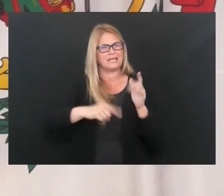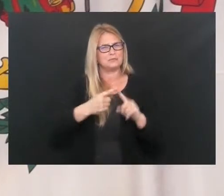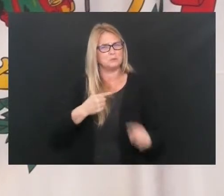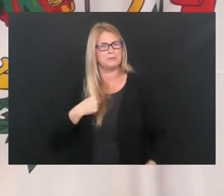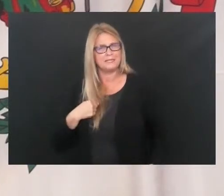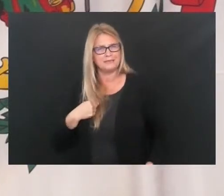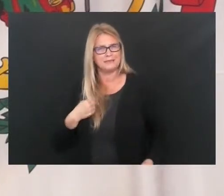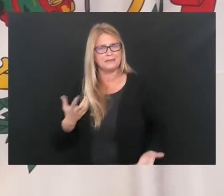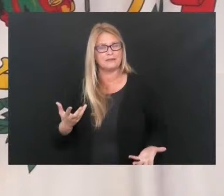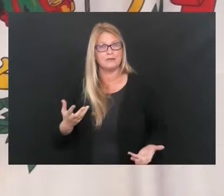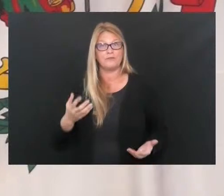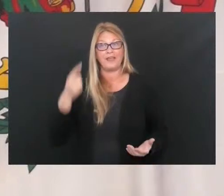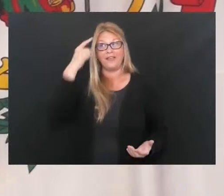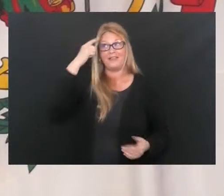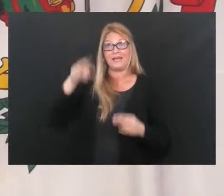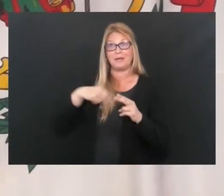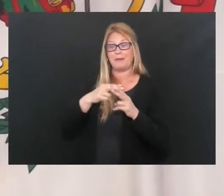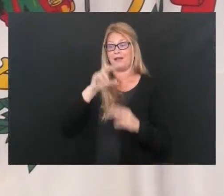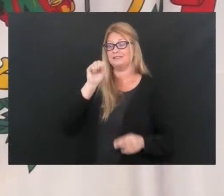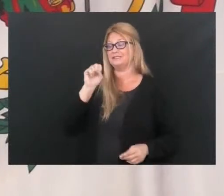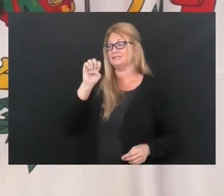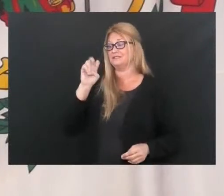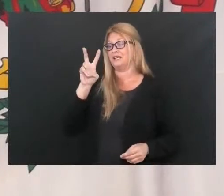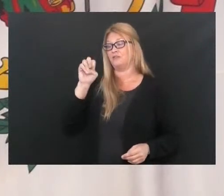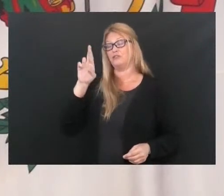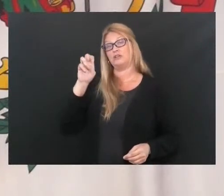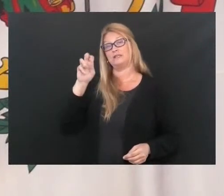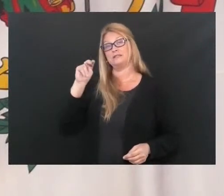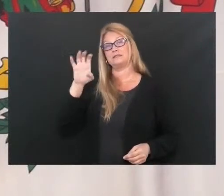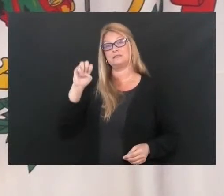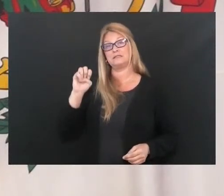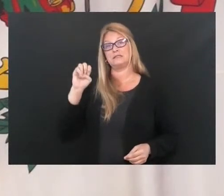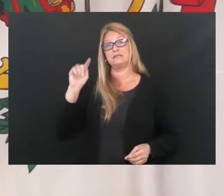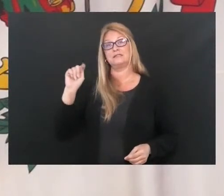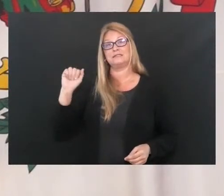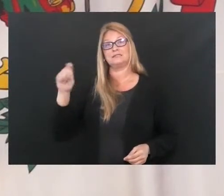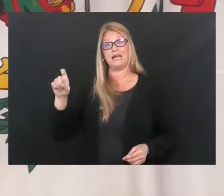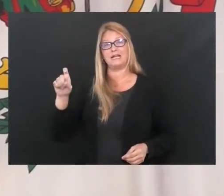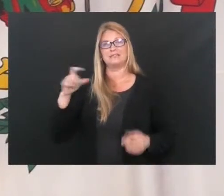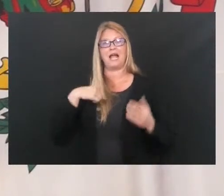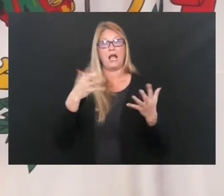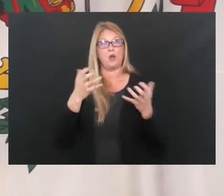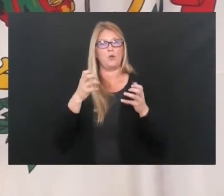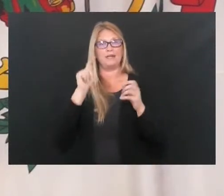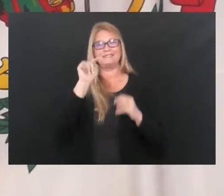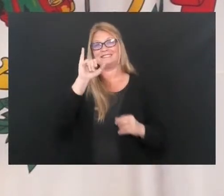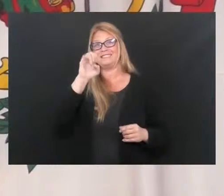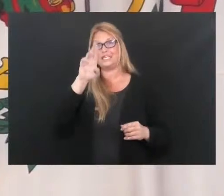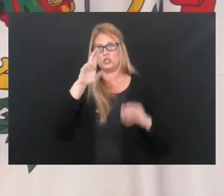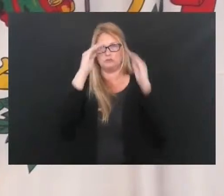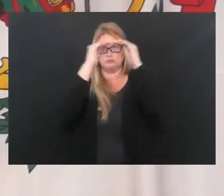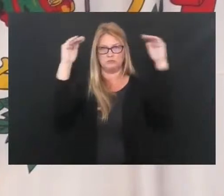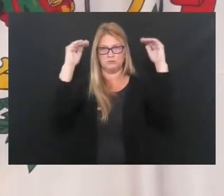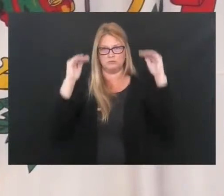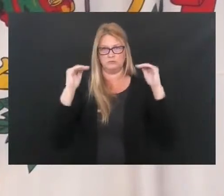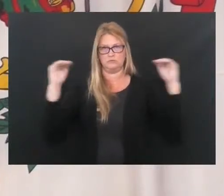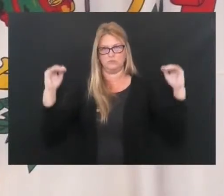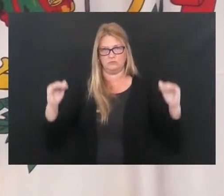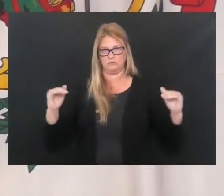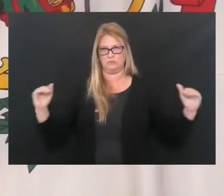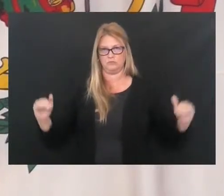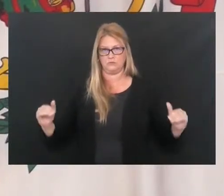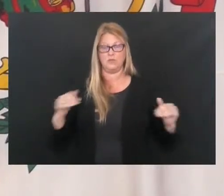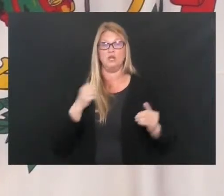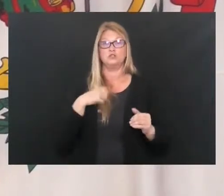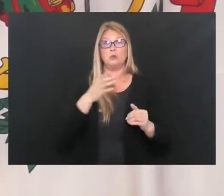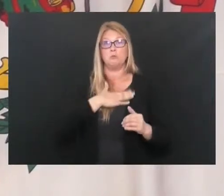think about our severance tax. I am trying to do a tiering on severance tax to where my companies